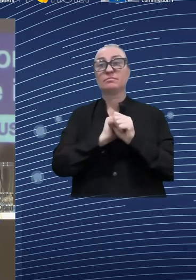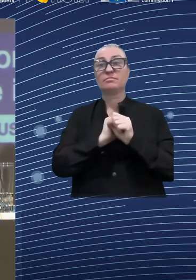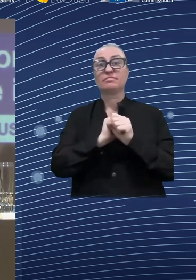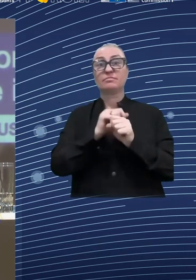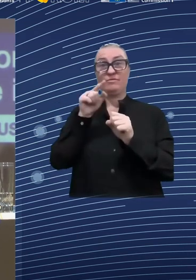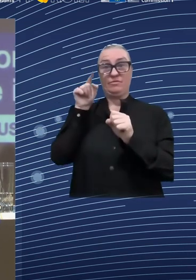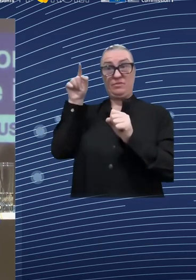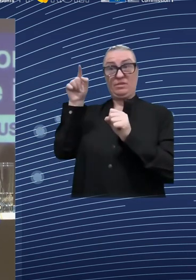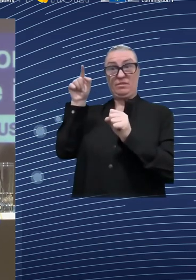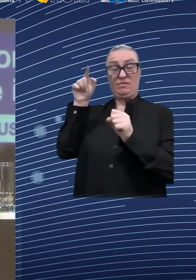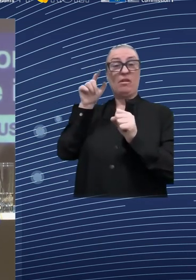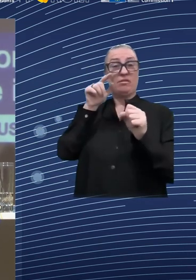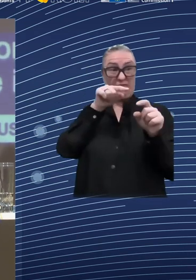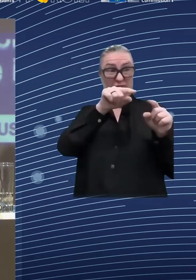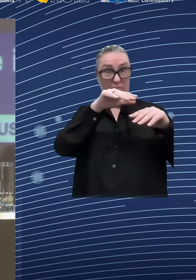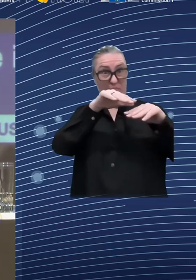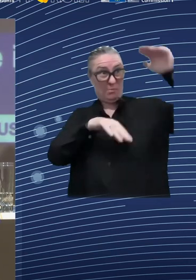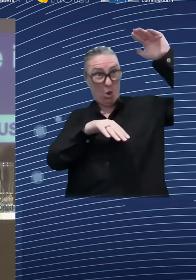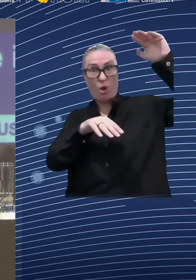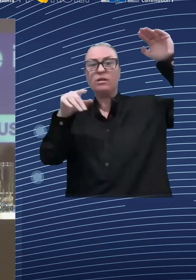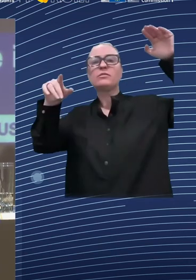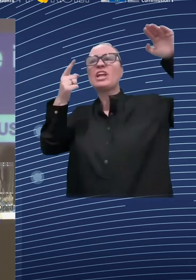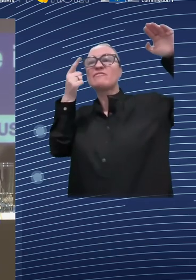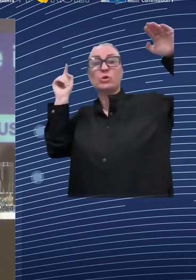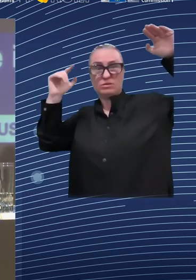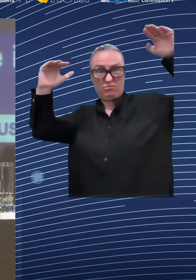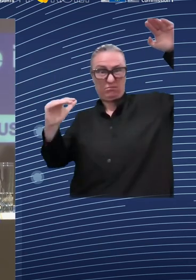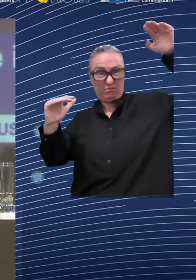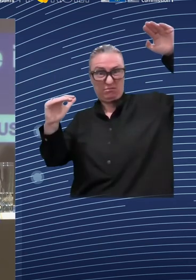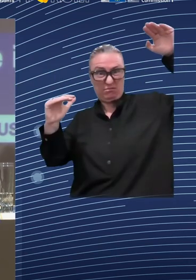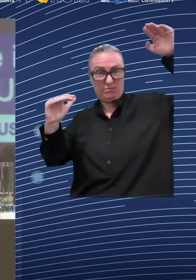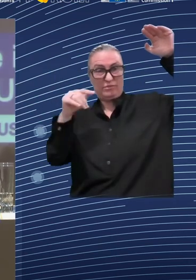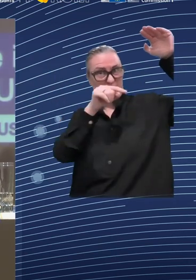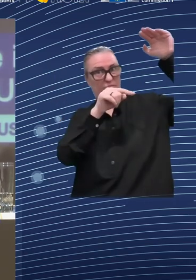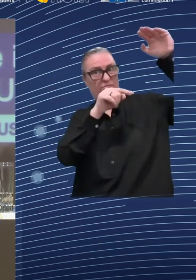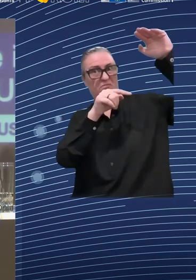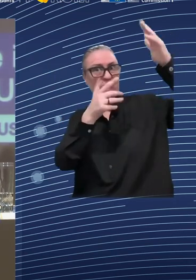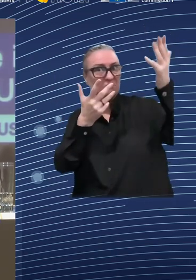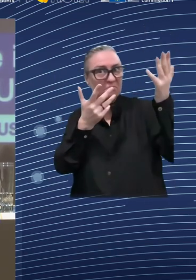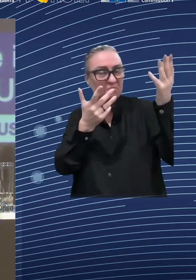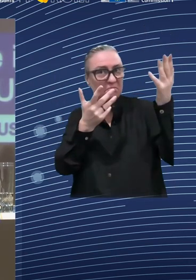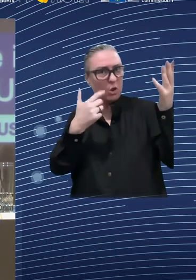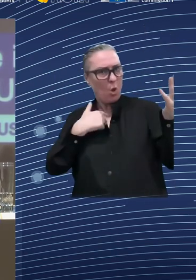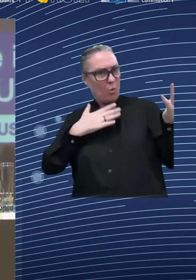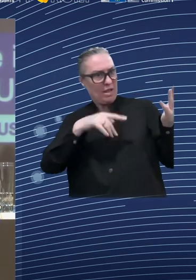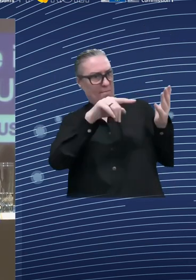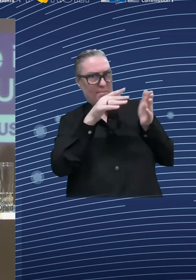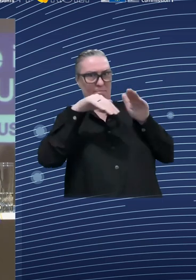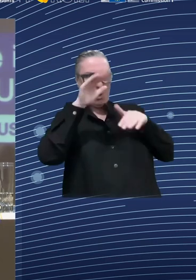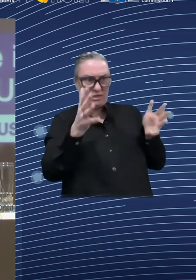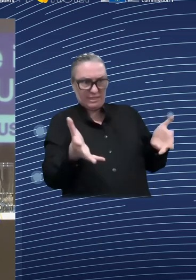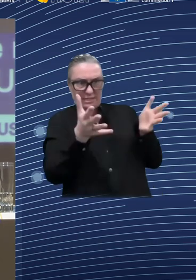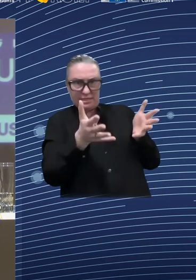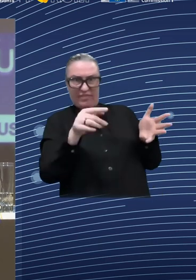the university institutions in higher education. There's 7 in Ireland, and then there's more broader technical universities outside of that.